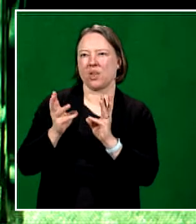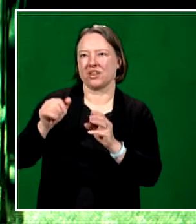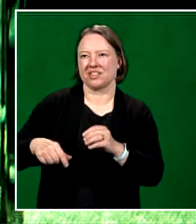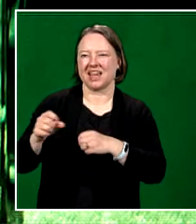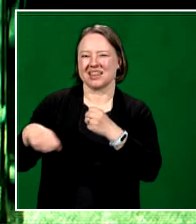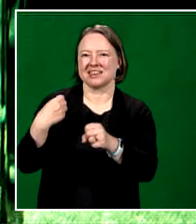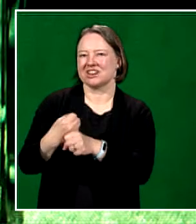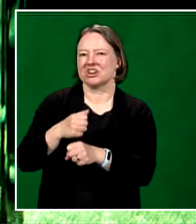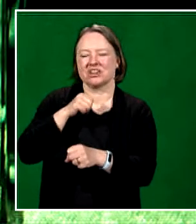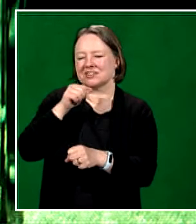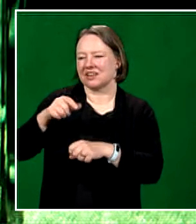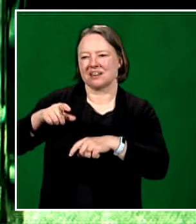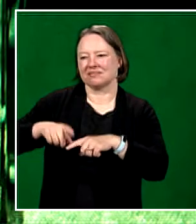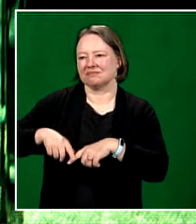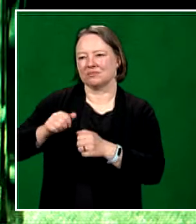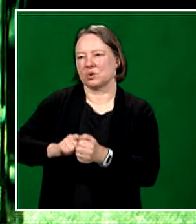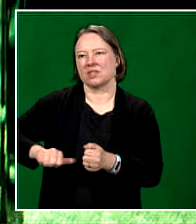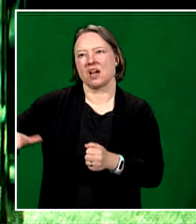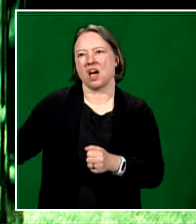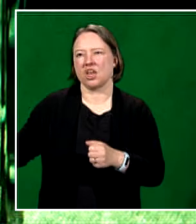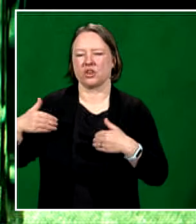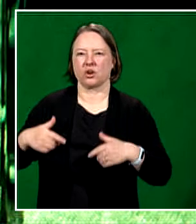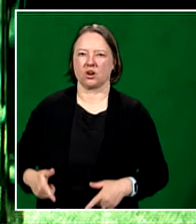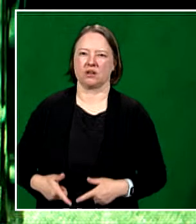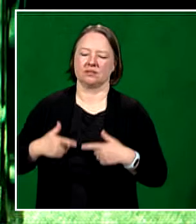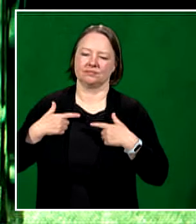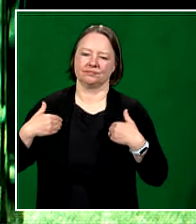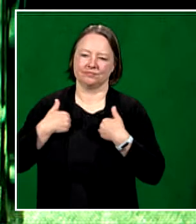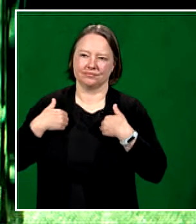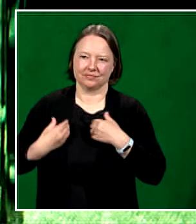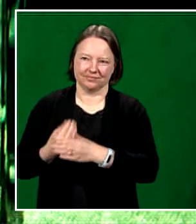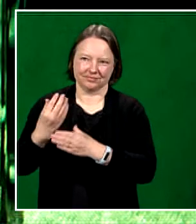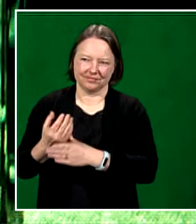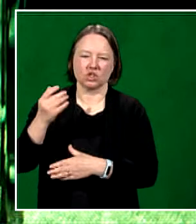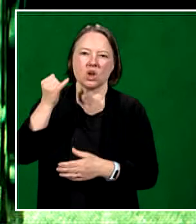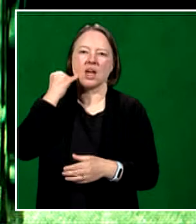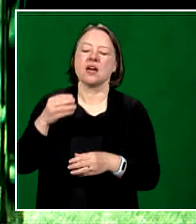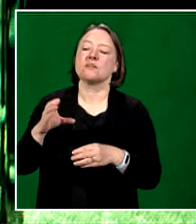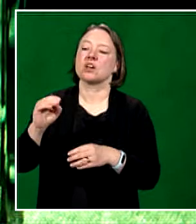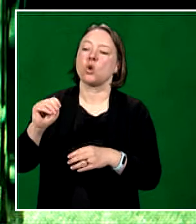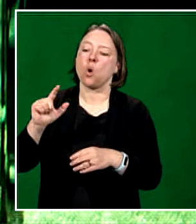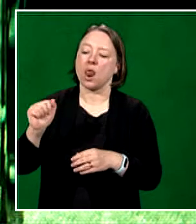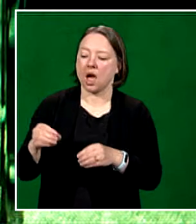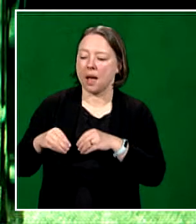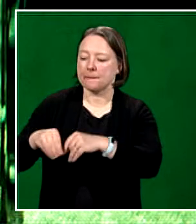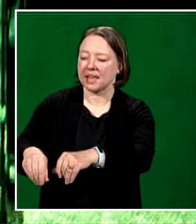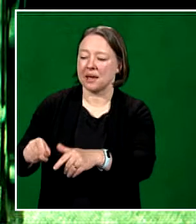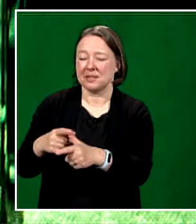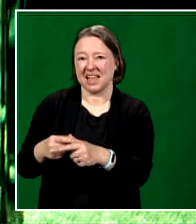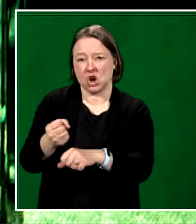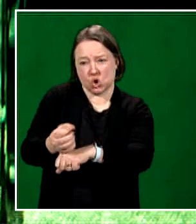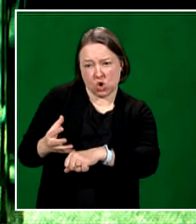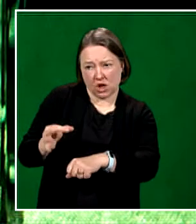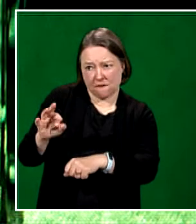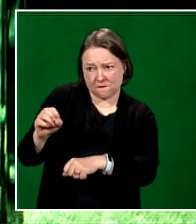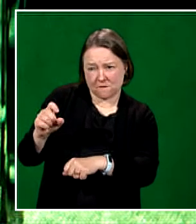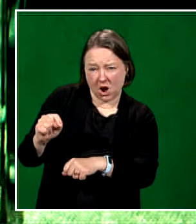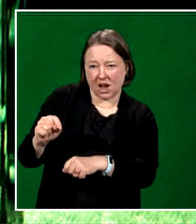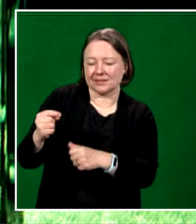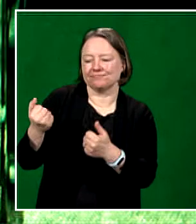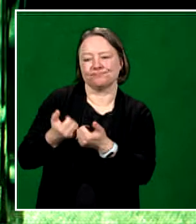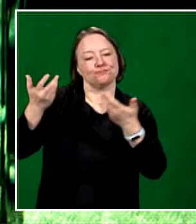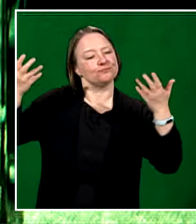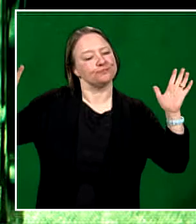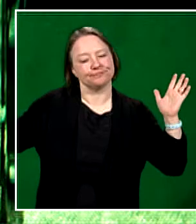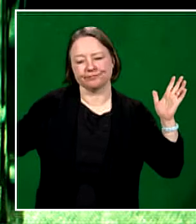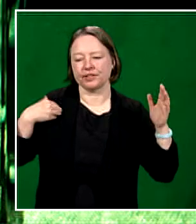anything to do with any of the surrounding organisms. So if you plant your canola and then you have an early frost that year, that's game over. You have a lot